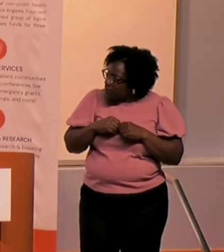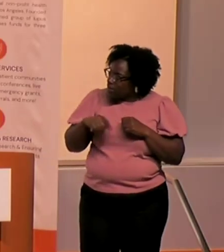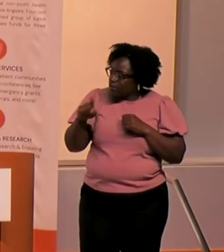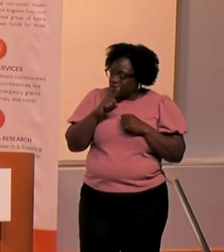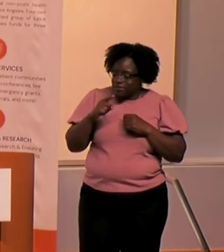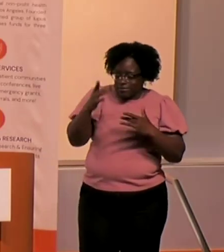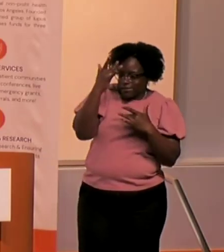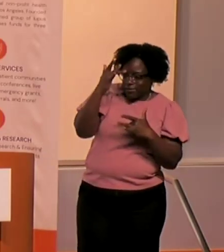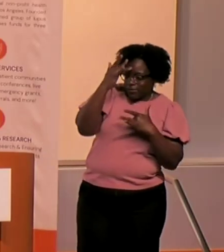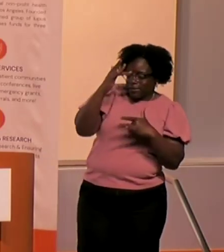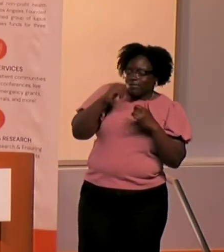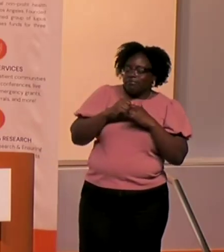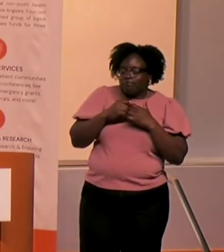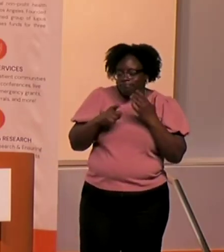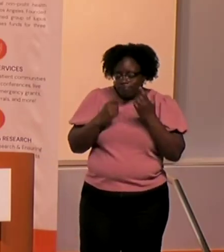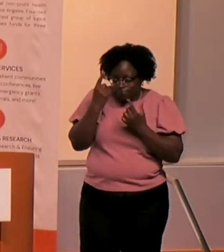condition. And